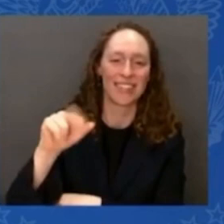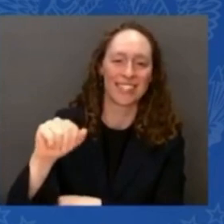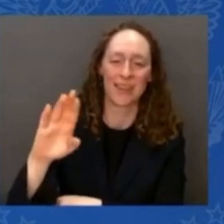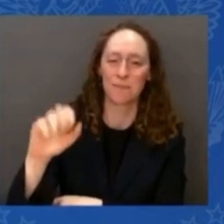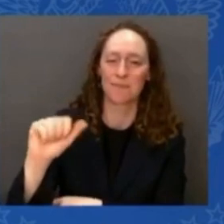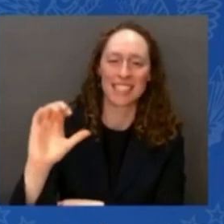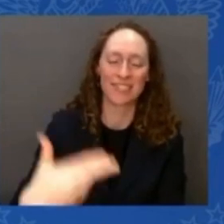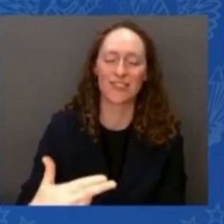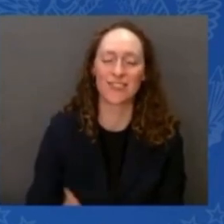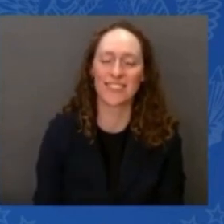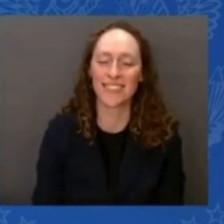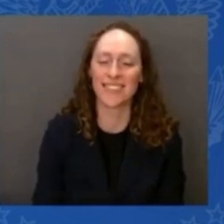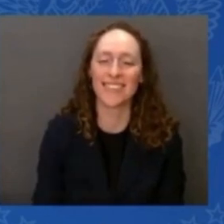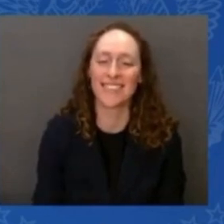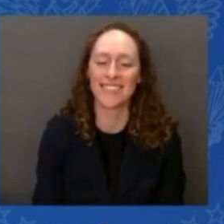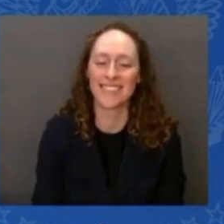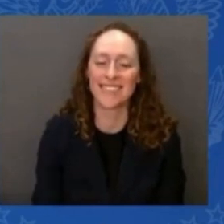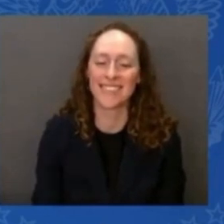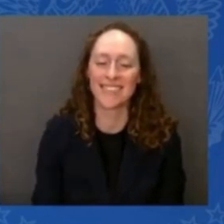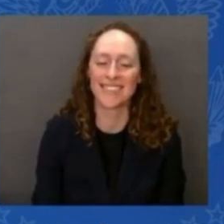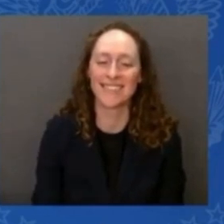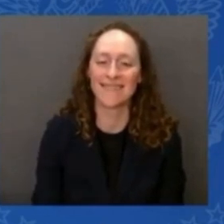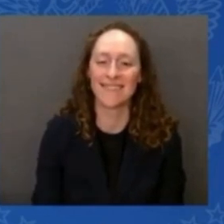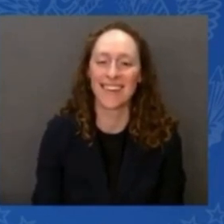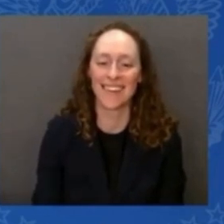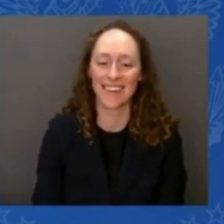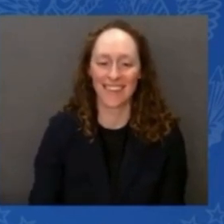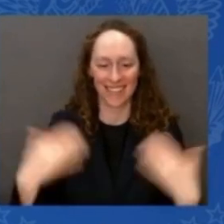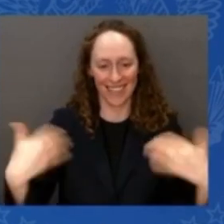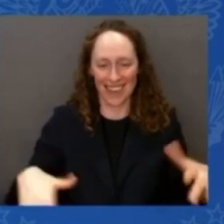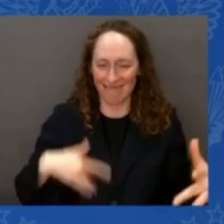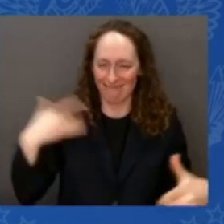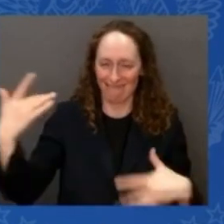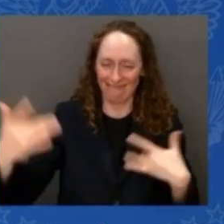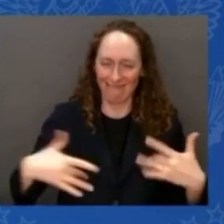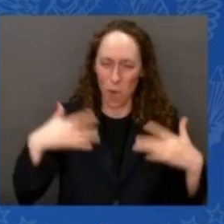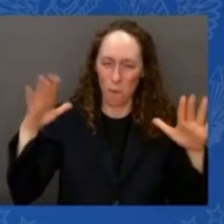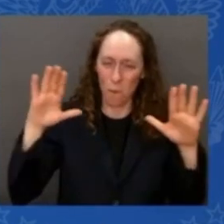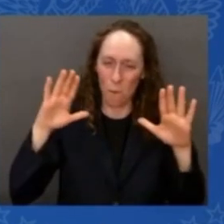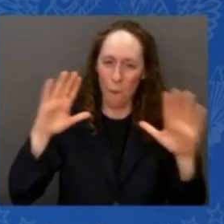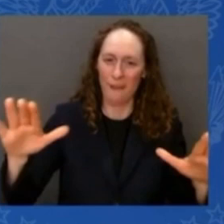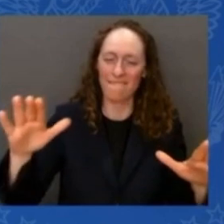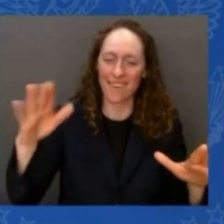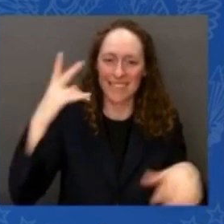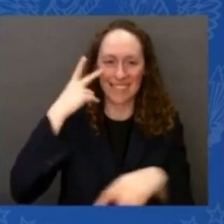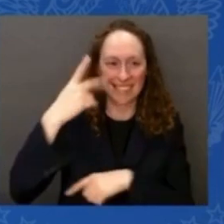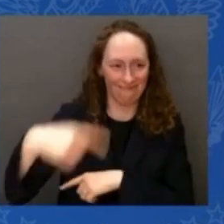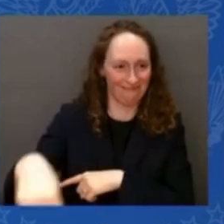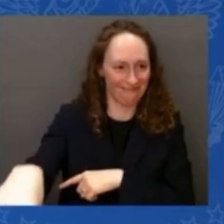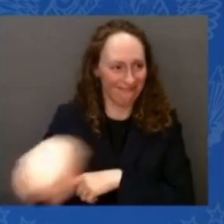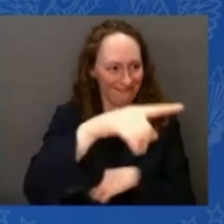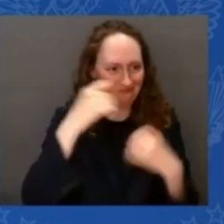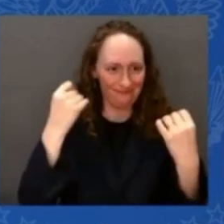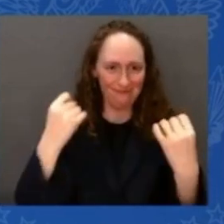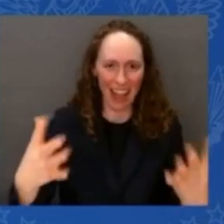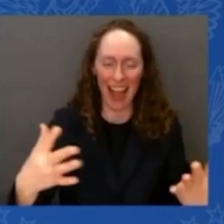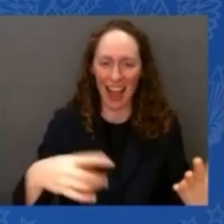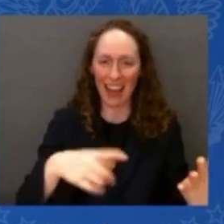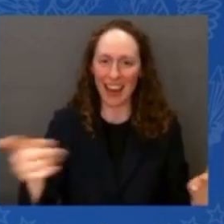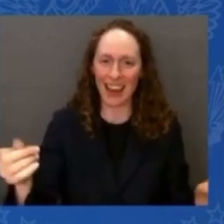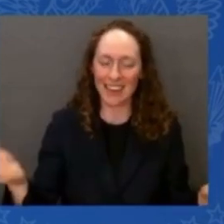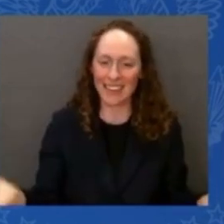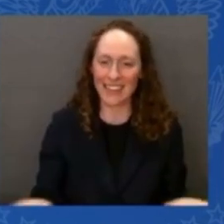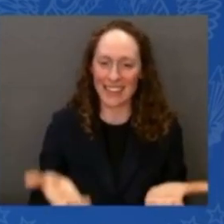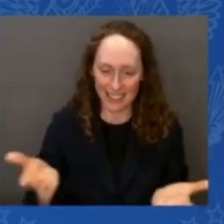it's great to see what a wonderful crowd. My name is Robin Kessler, and I was born in the 757 and